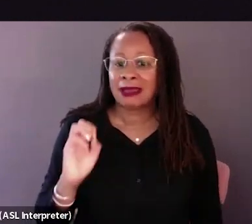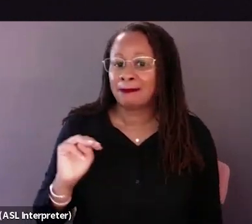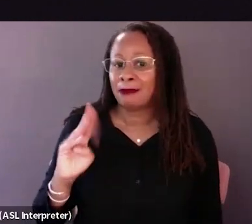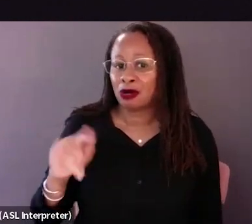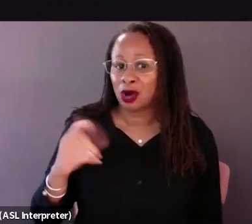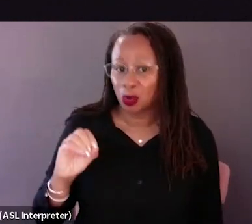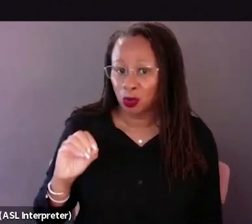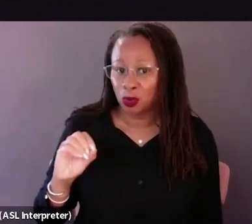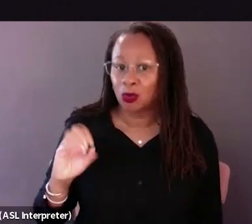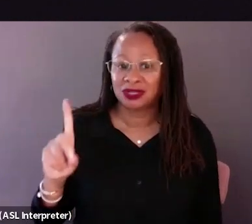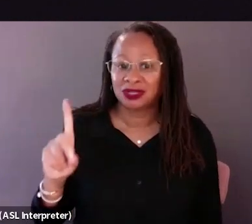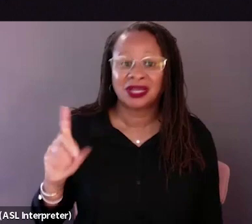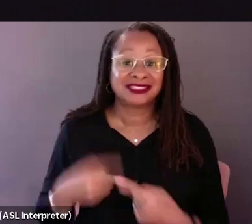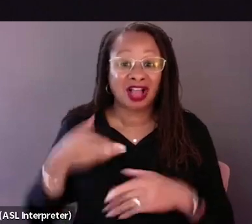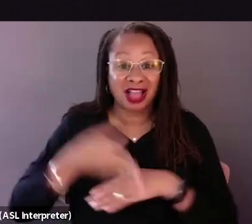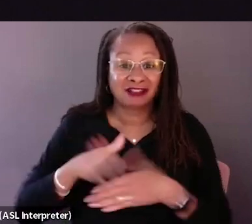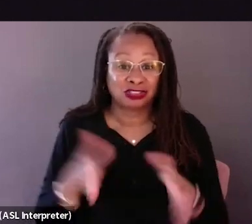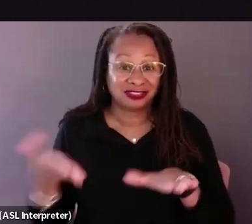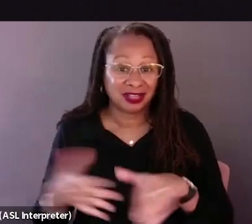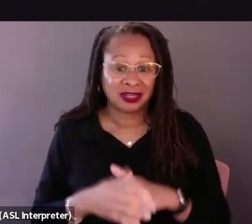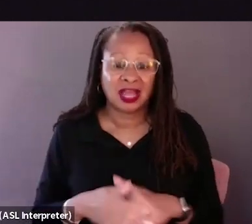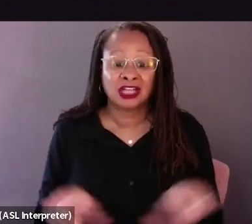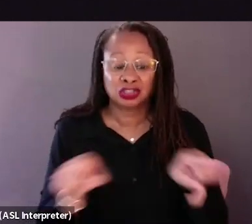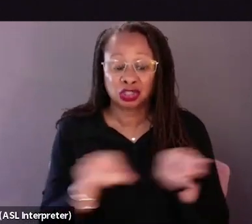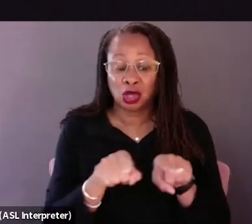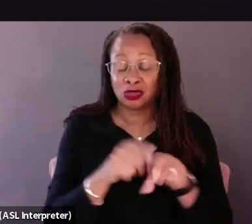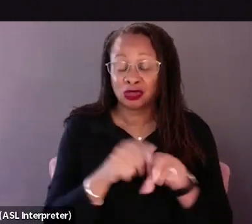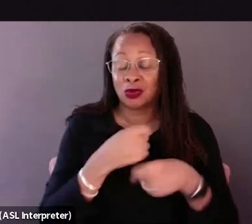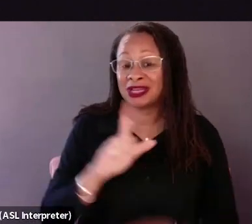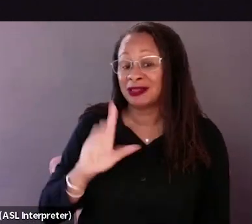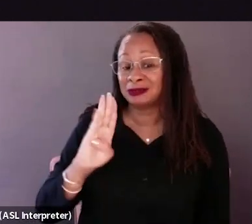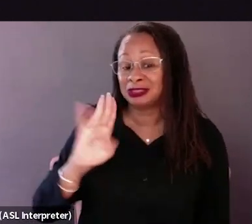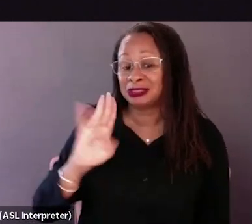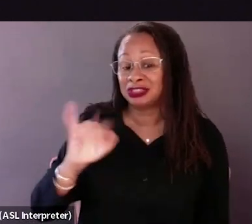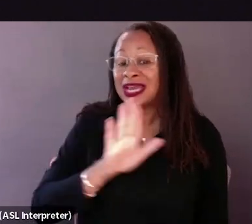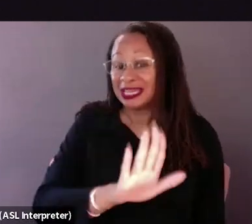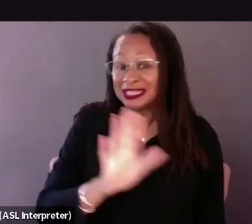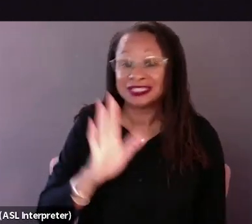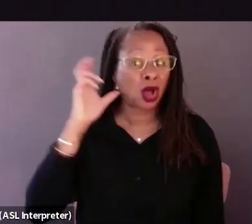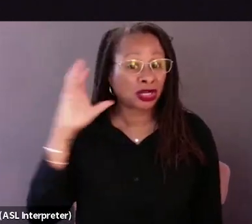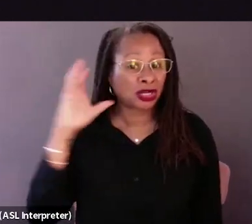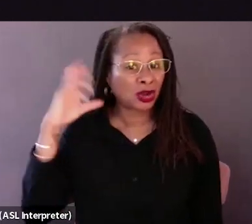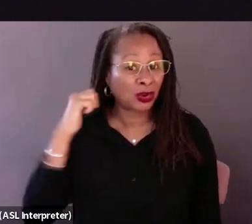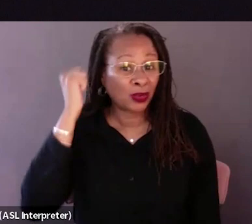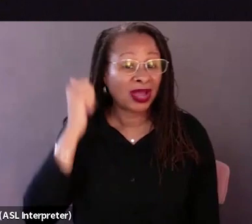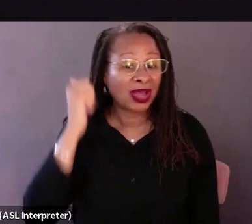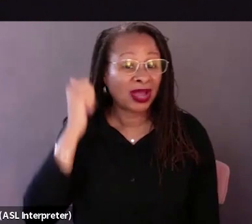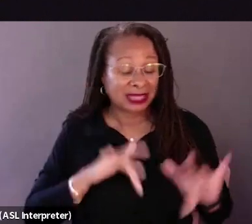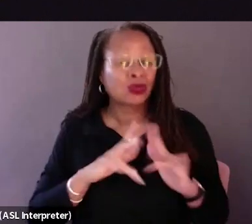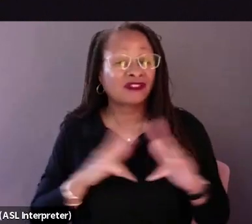death. She also made Johnson's audio tapes available. And so we have those